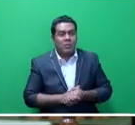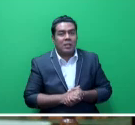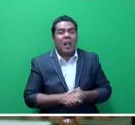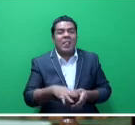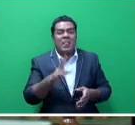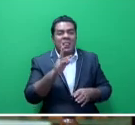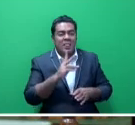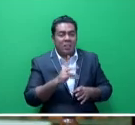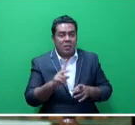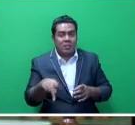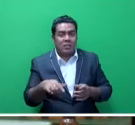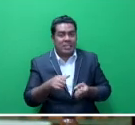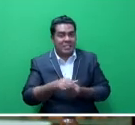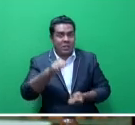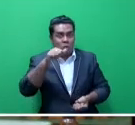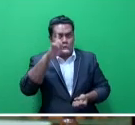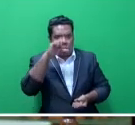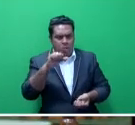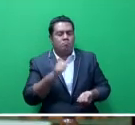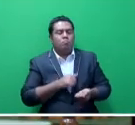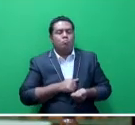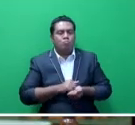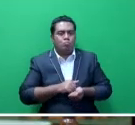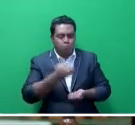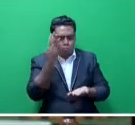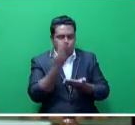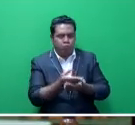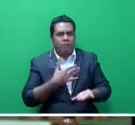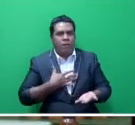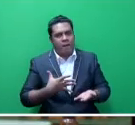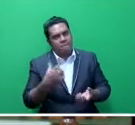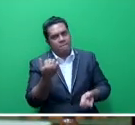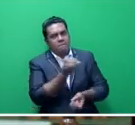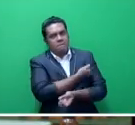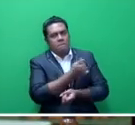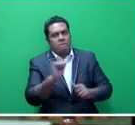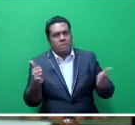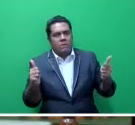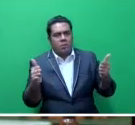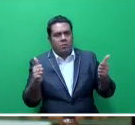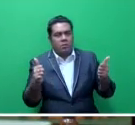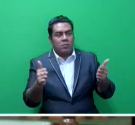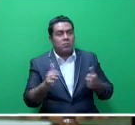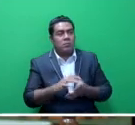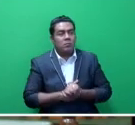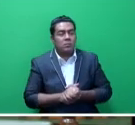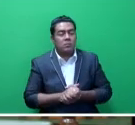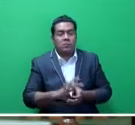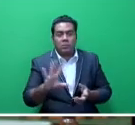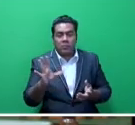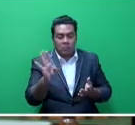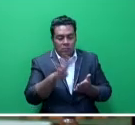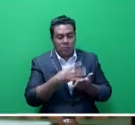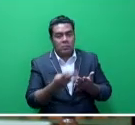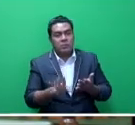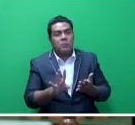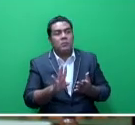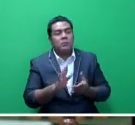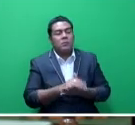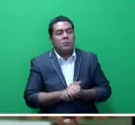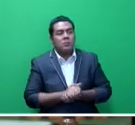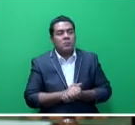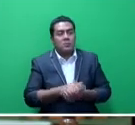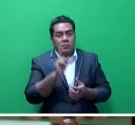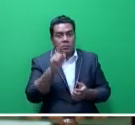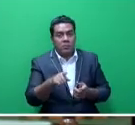certificates. So you can prove that you have been vaccinated. And also recent COVID-19 test results will also be shown on that. This